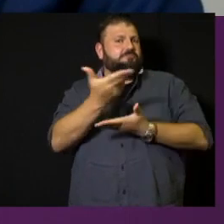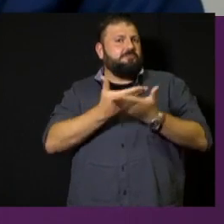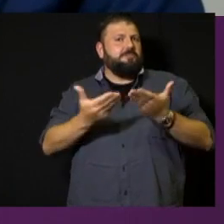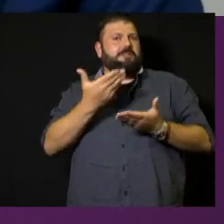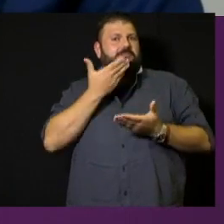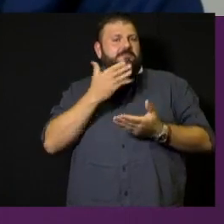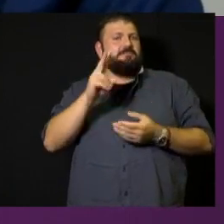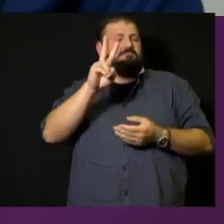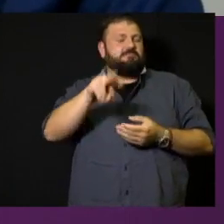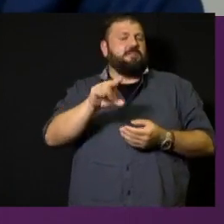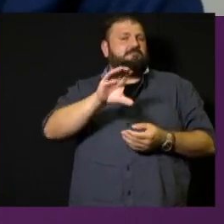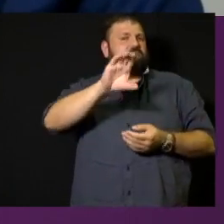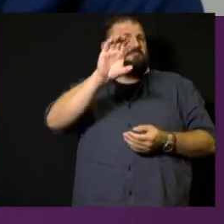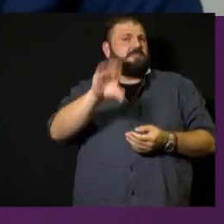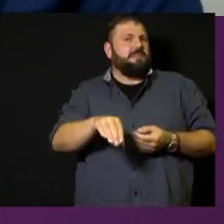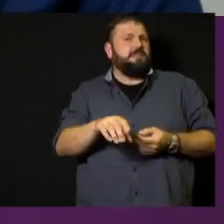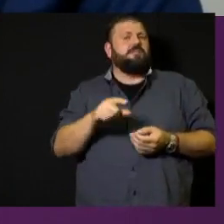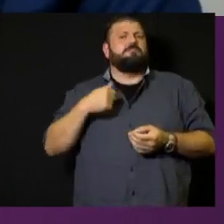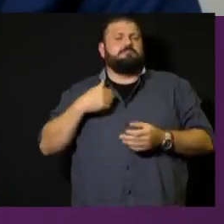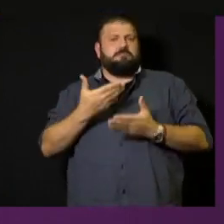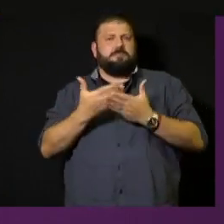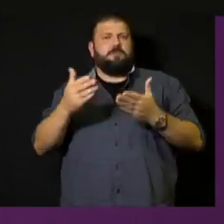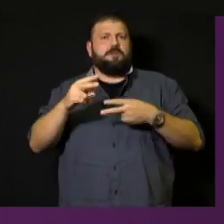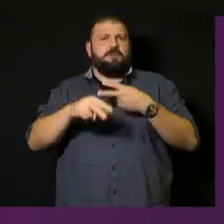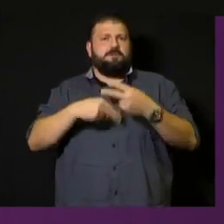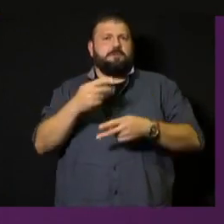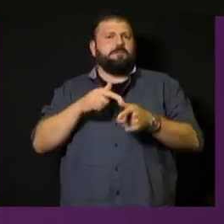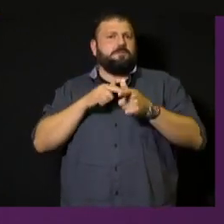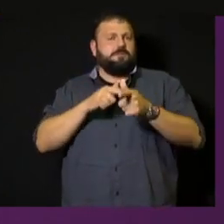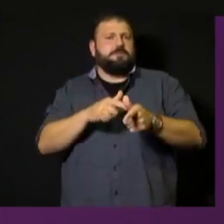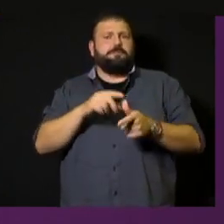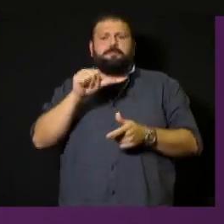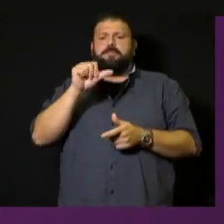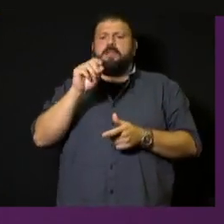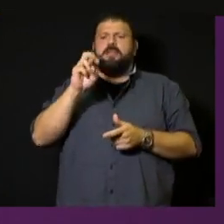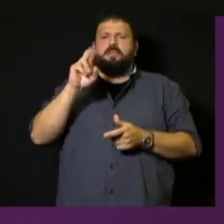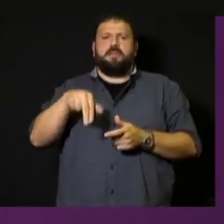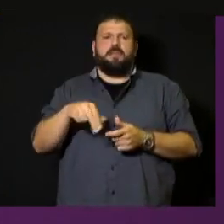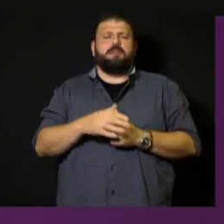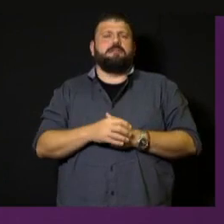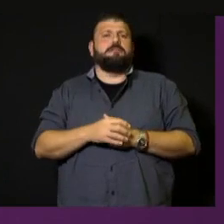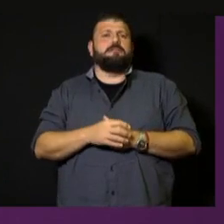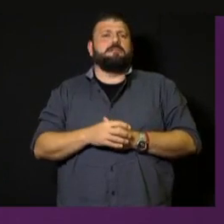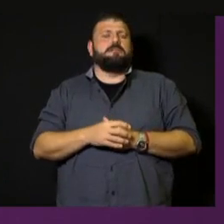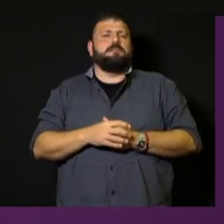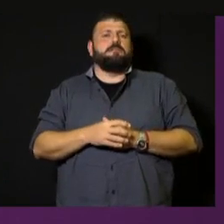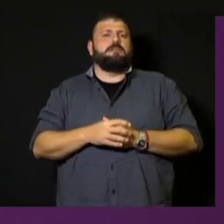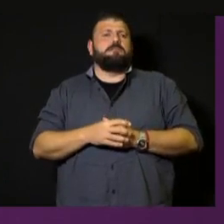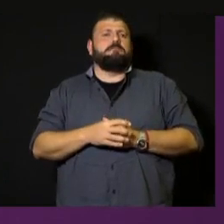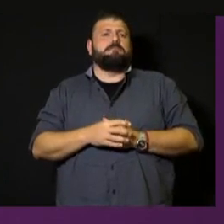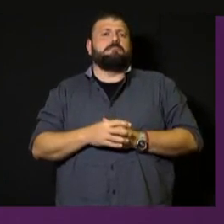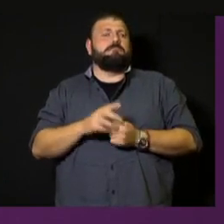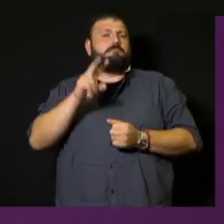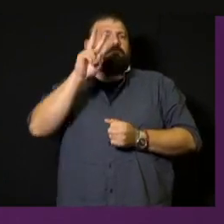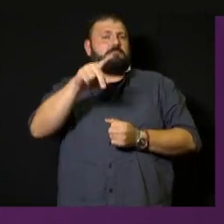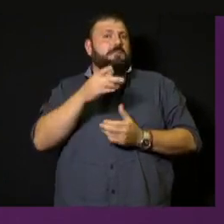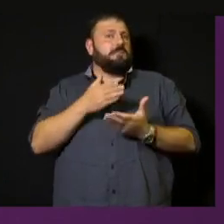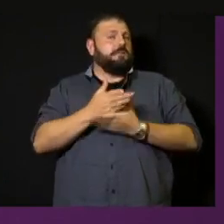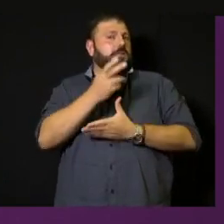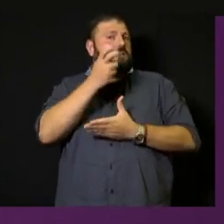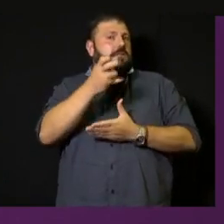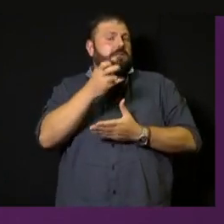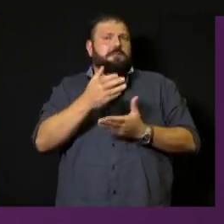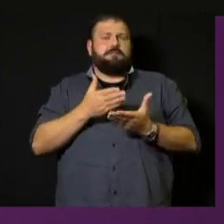What you share with us is incredible, is true. We will continue with Adrian Massis. Adrian started